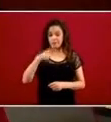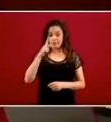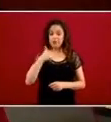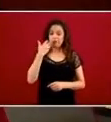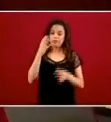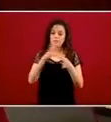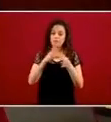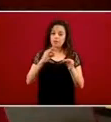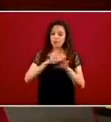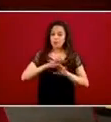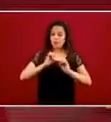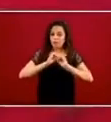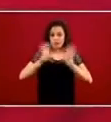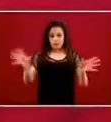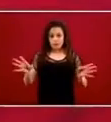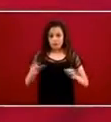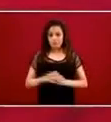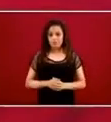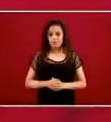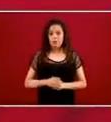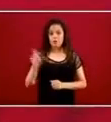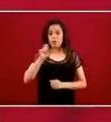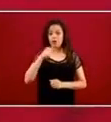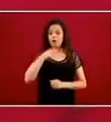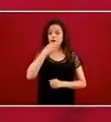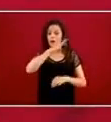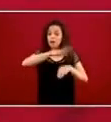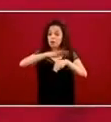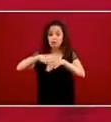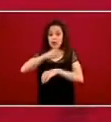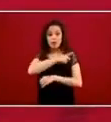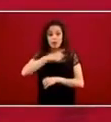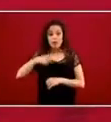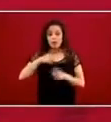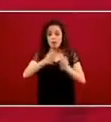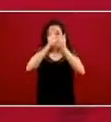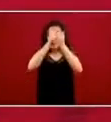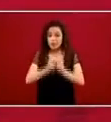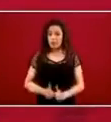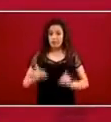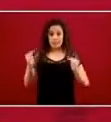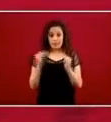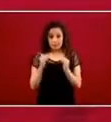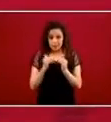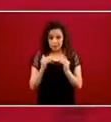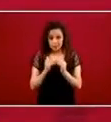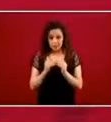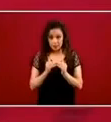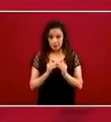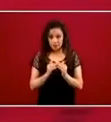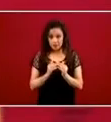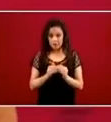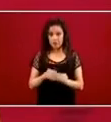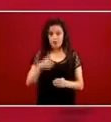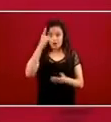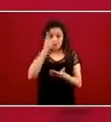But I would also like to make very clear that the isolation measures, when we say stay home, we're not